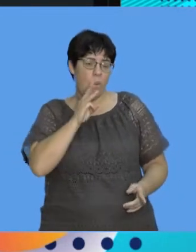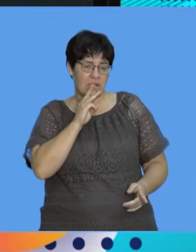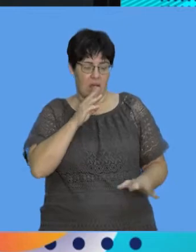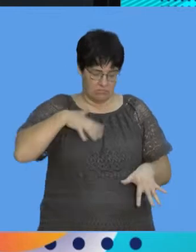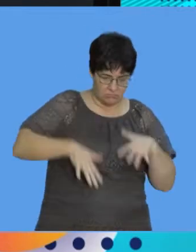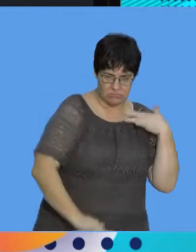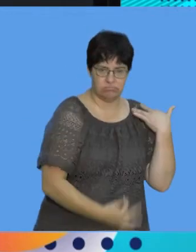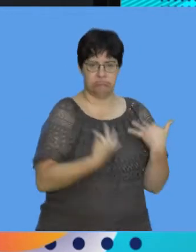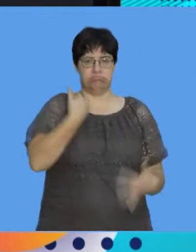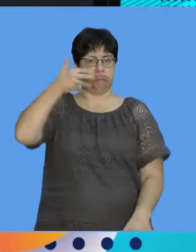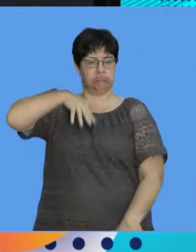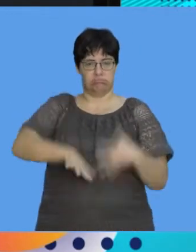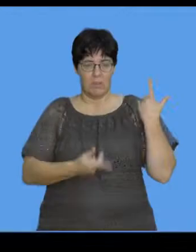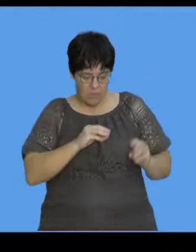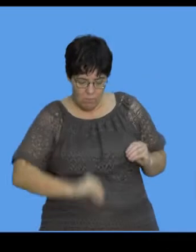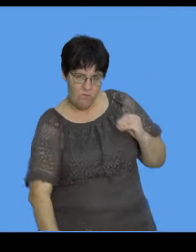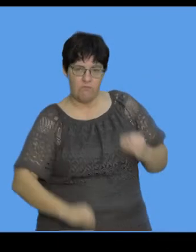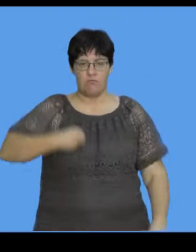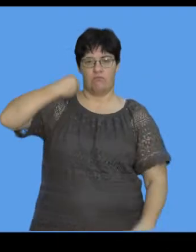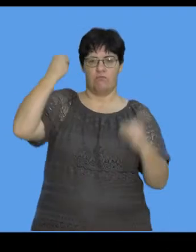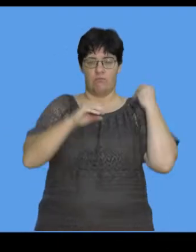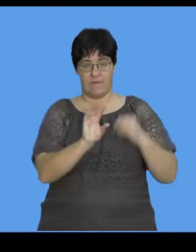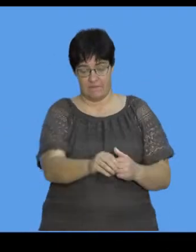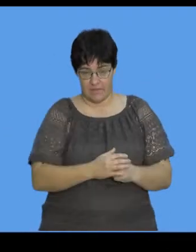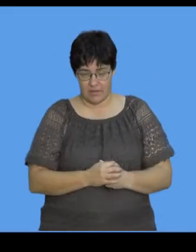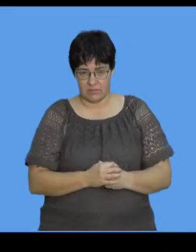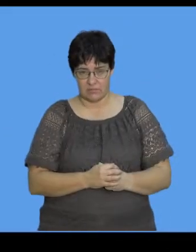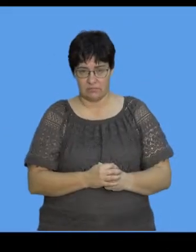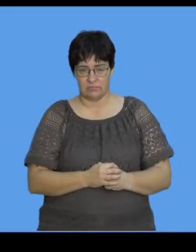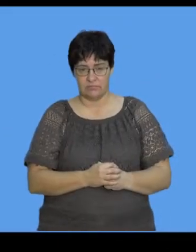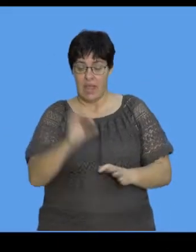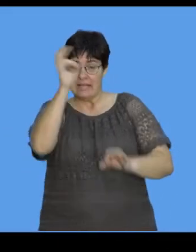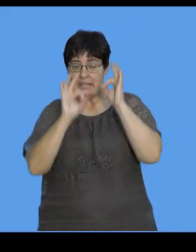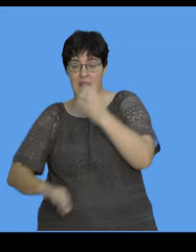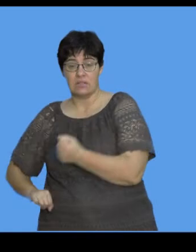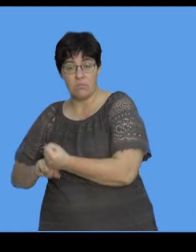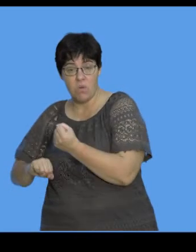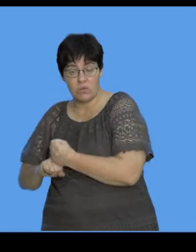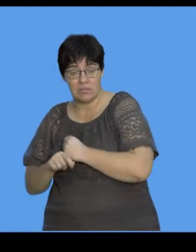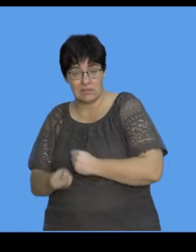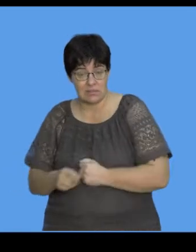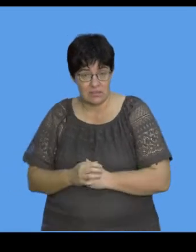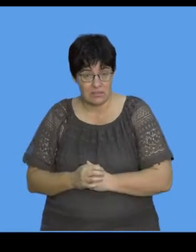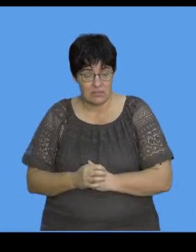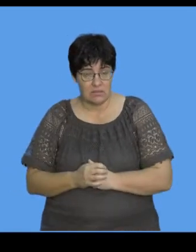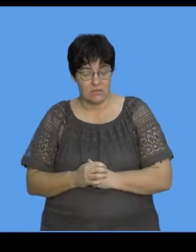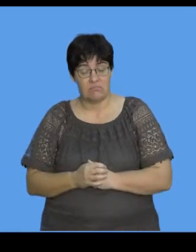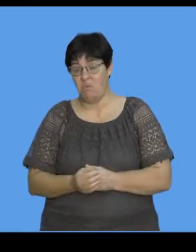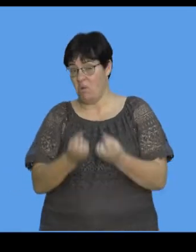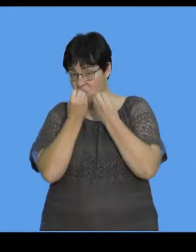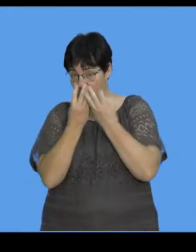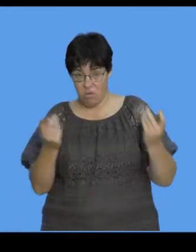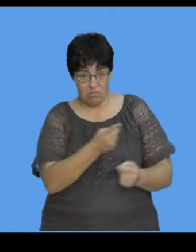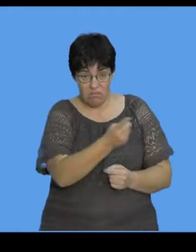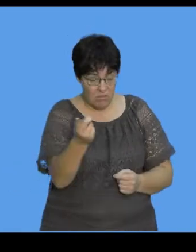am I going to get it? Okay, supporting cells. Now, lots of you, I want